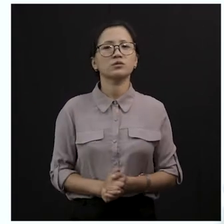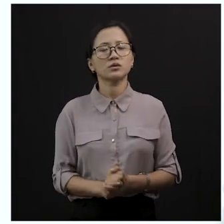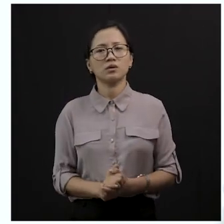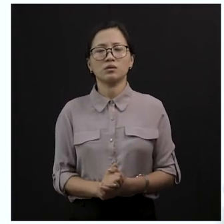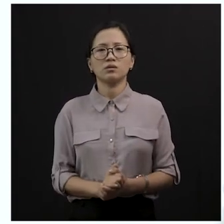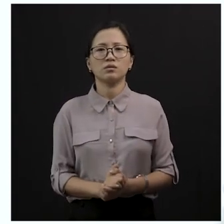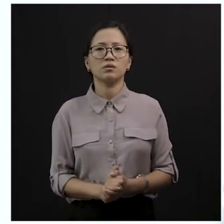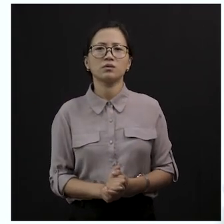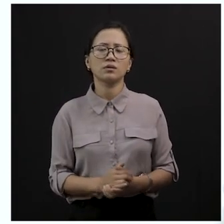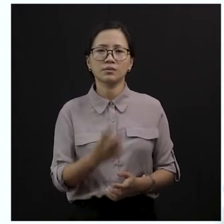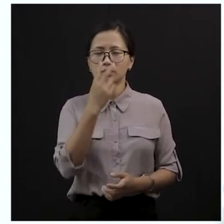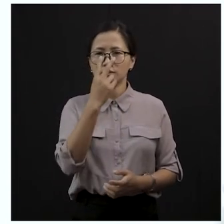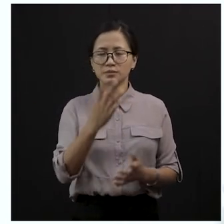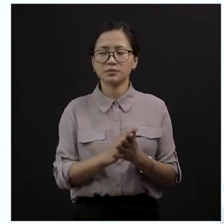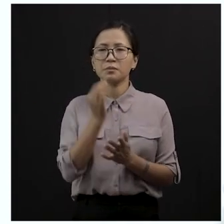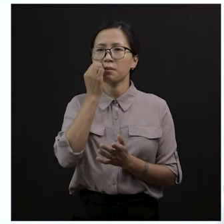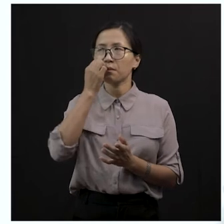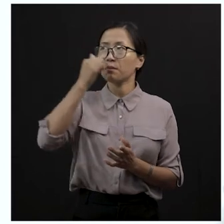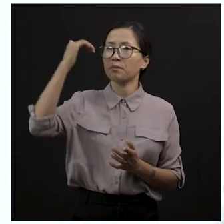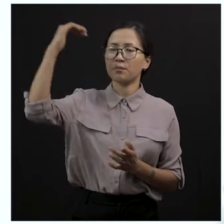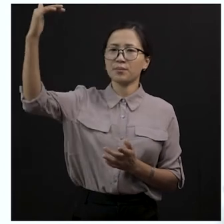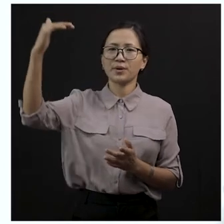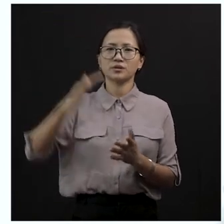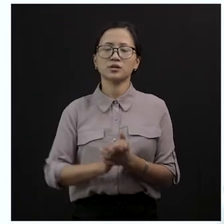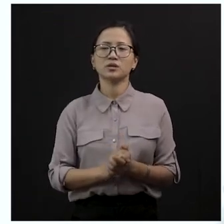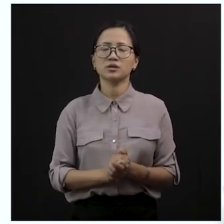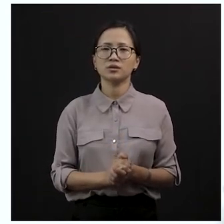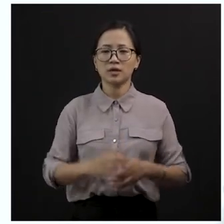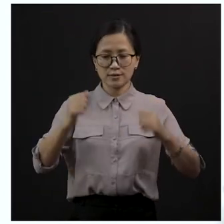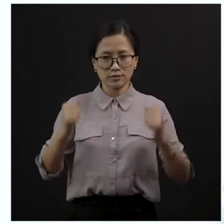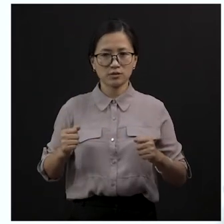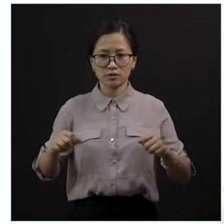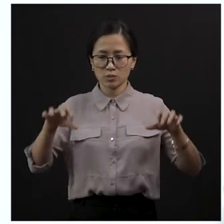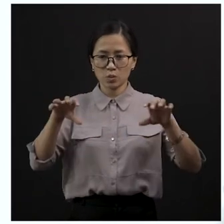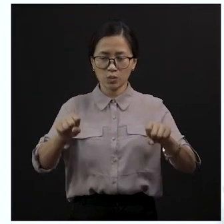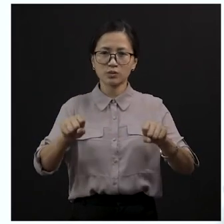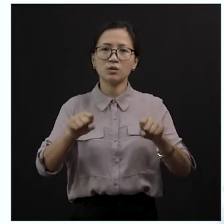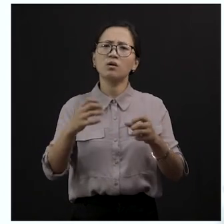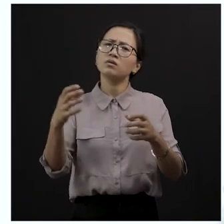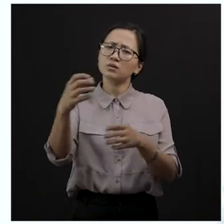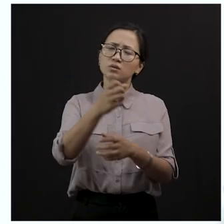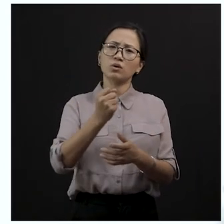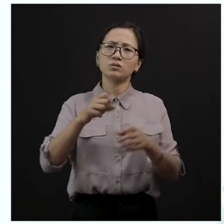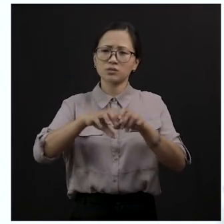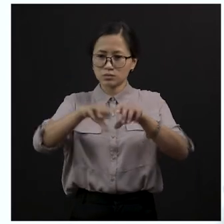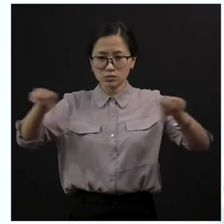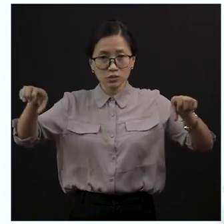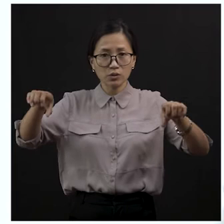In a glider, a man can sit and steer it to fly. See, you hold the rod, there will be the